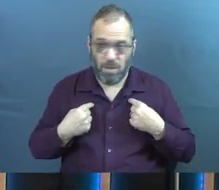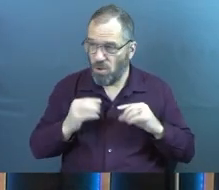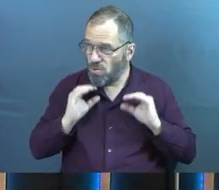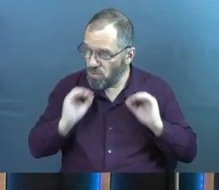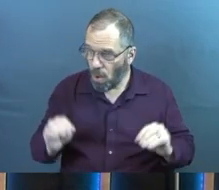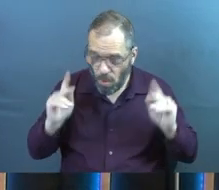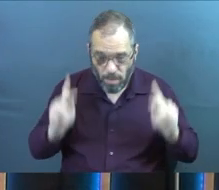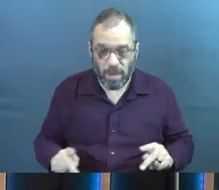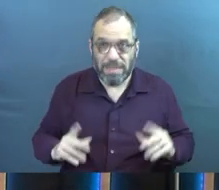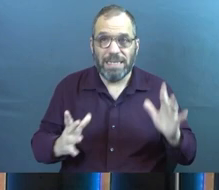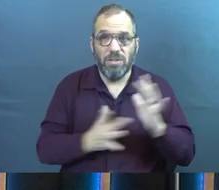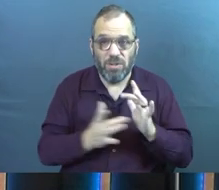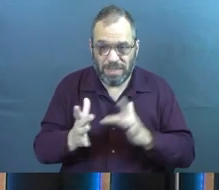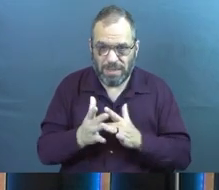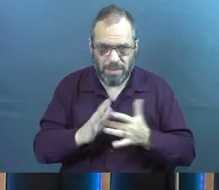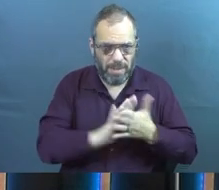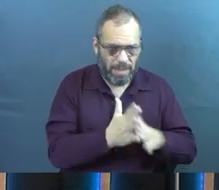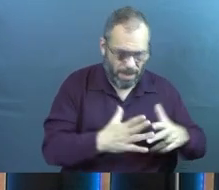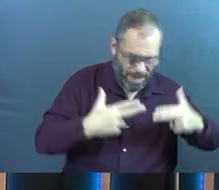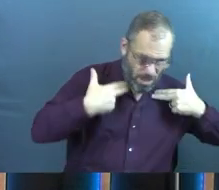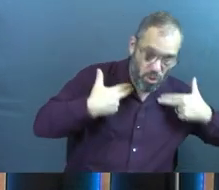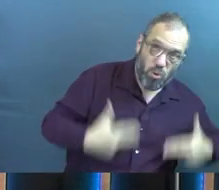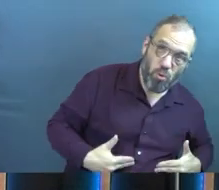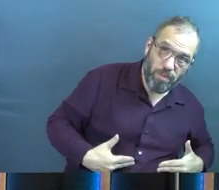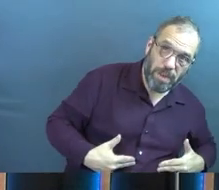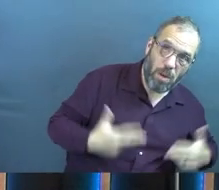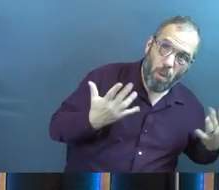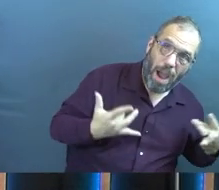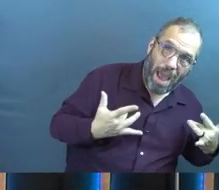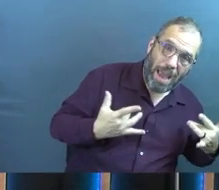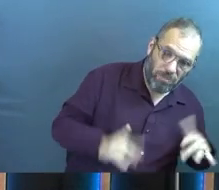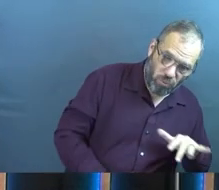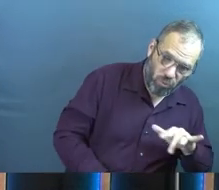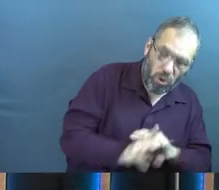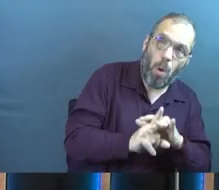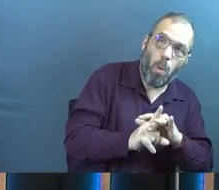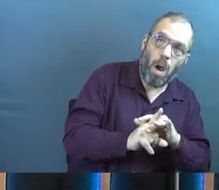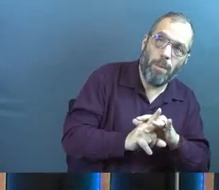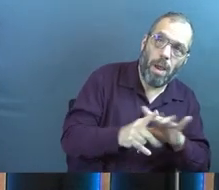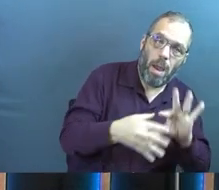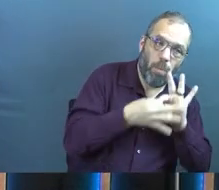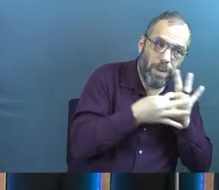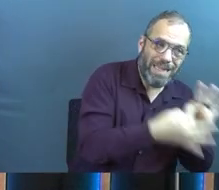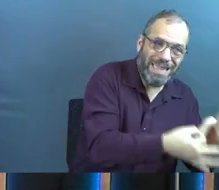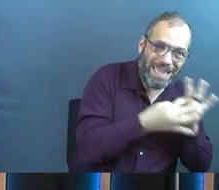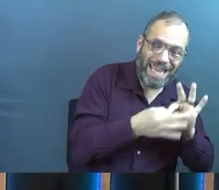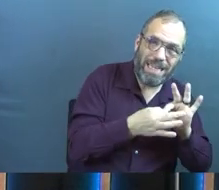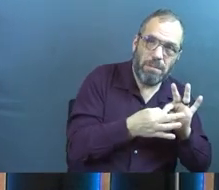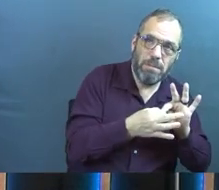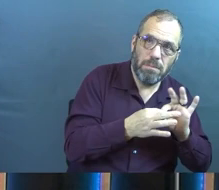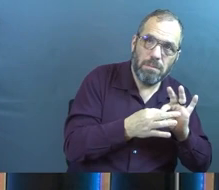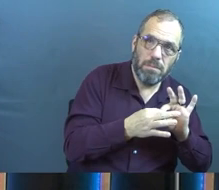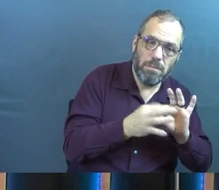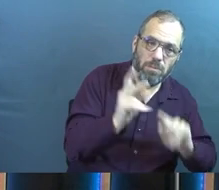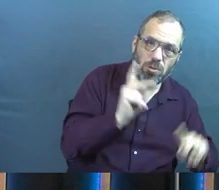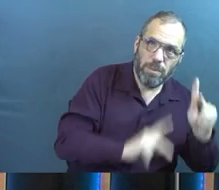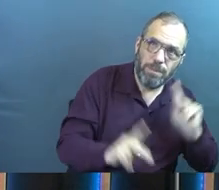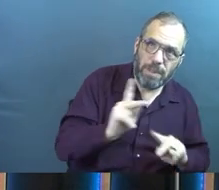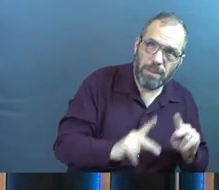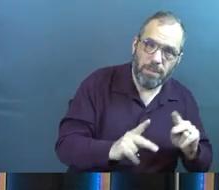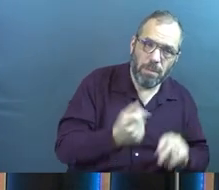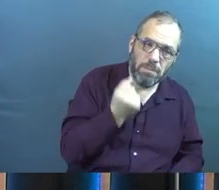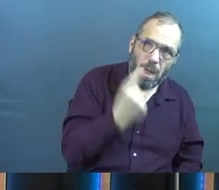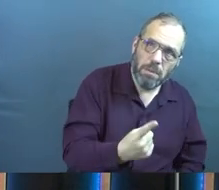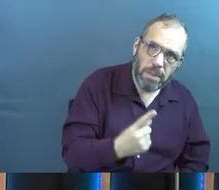could have. Jesus needed to be a human being so that he could come in and he could relate to the people of God. He can relate